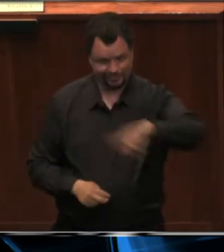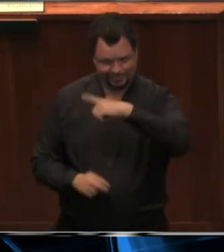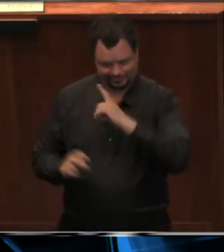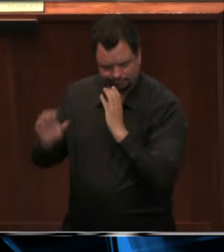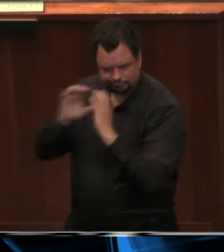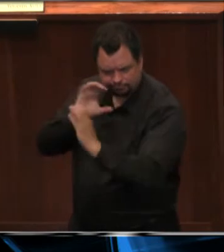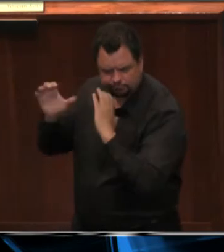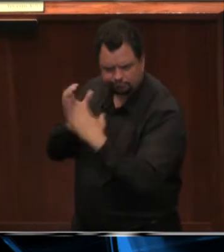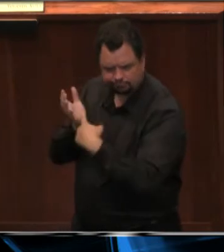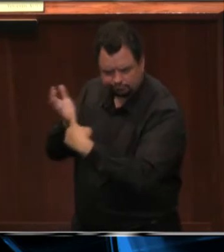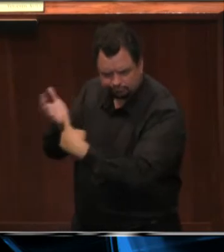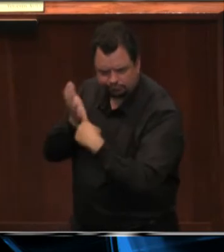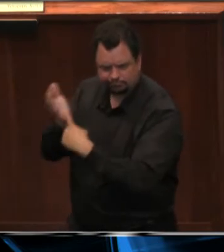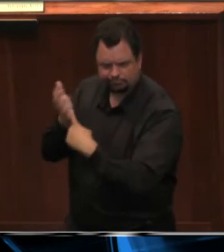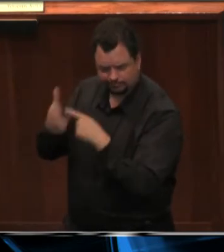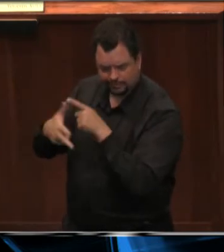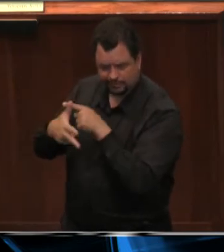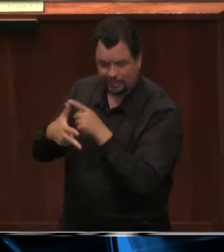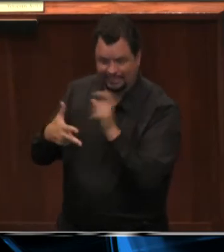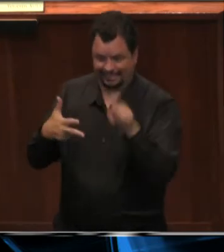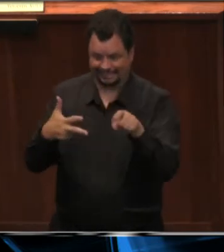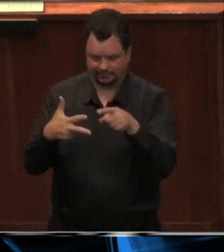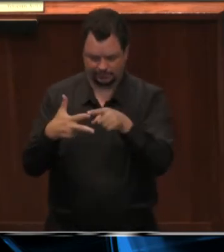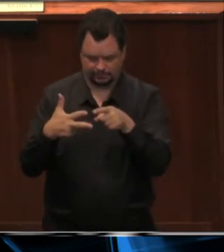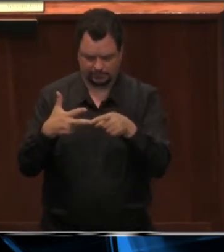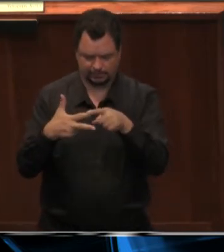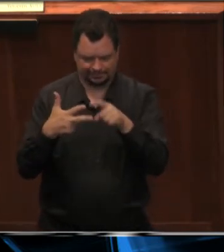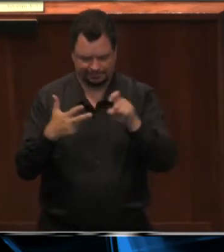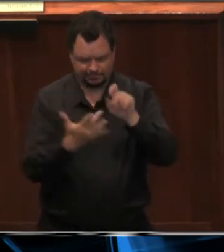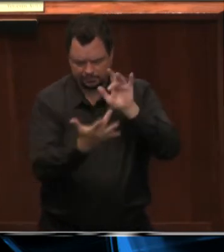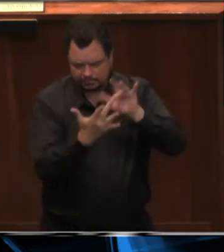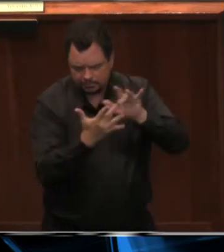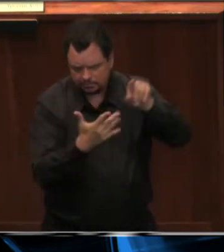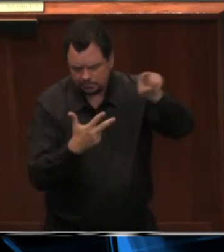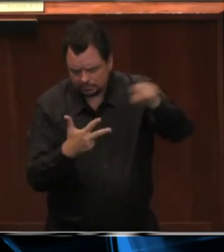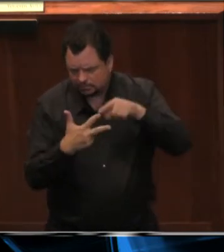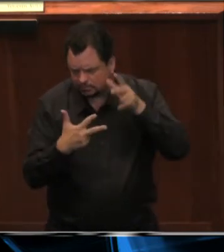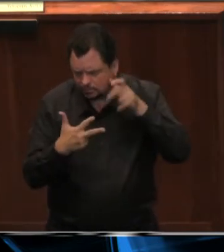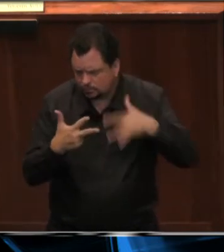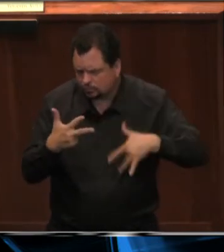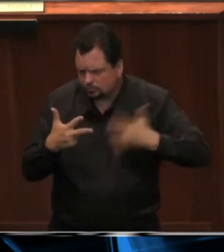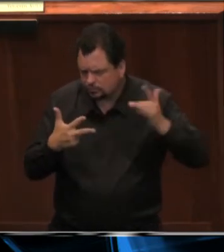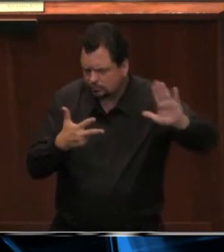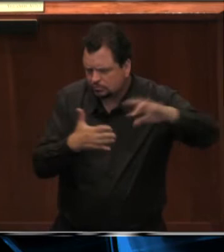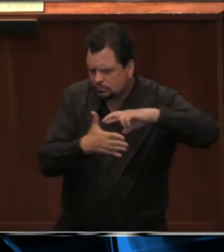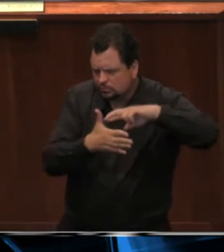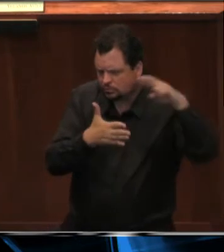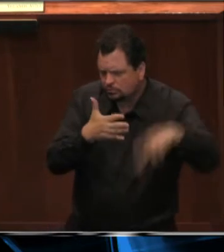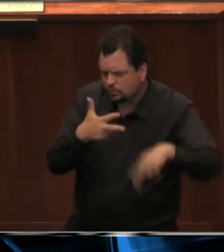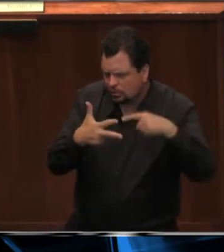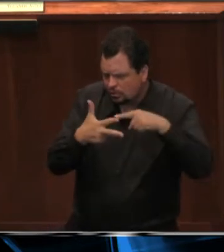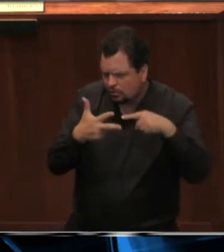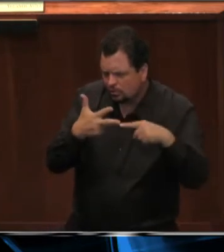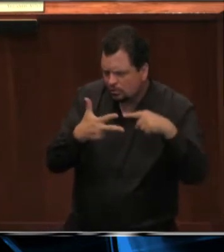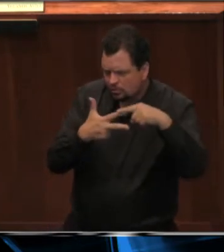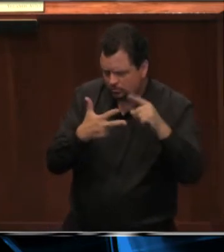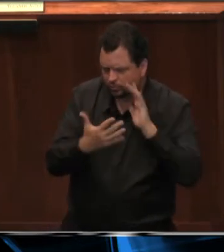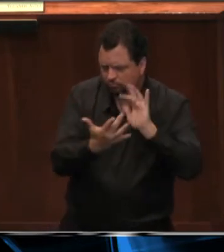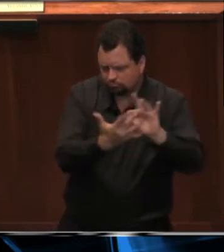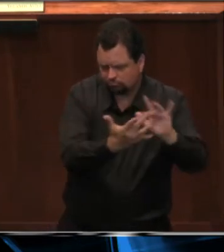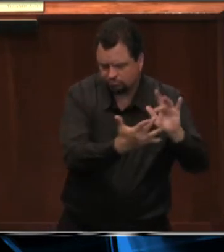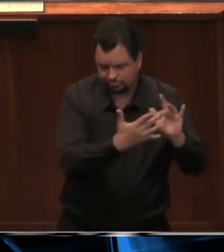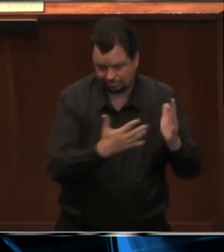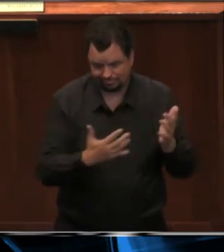CEOs, we're always reaching out to and hearing from, Penrose St. Francis and Children's. Now,